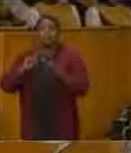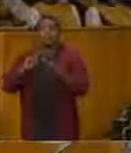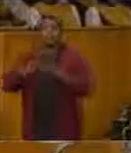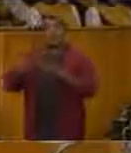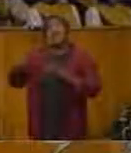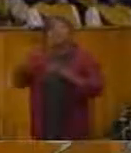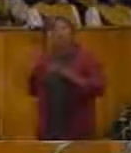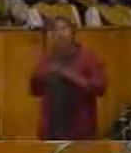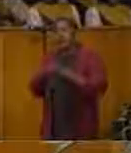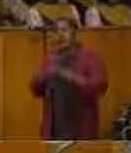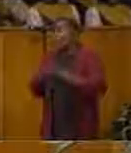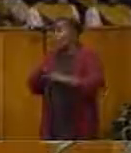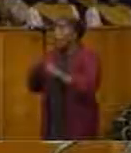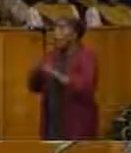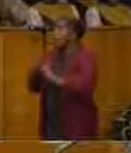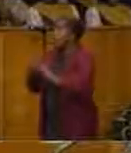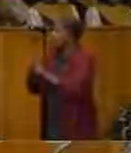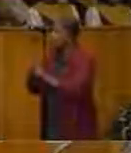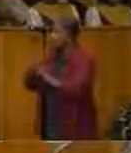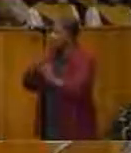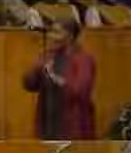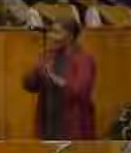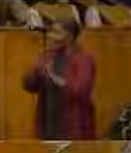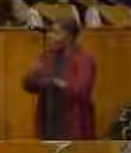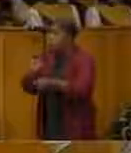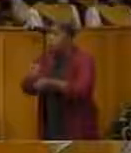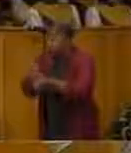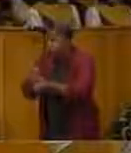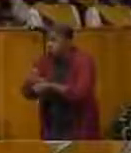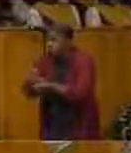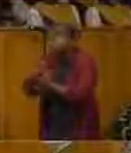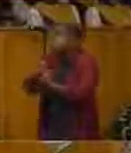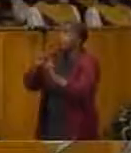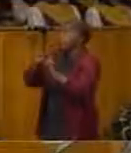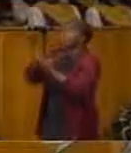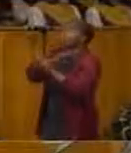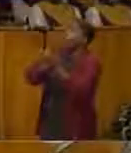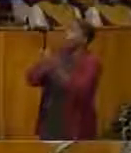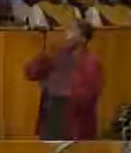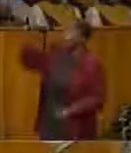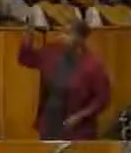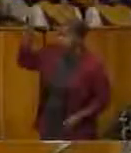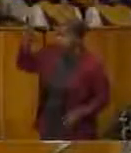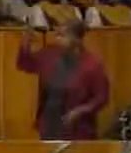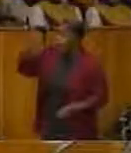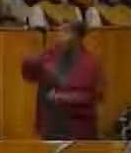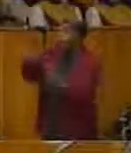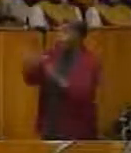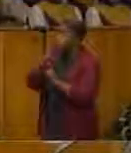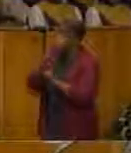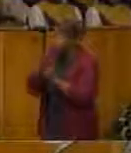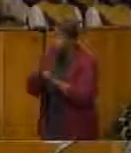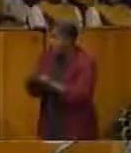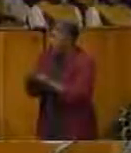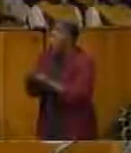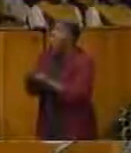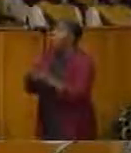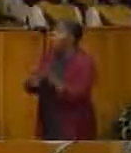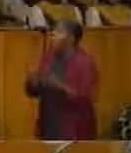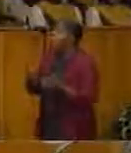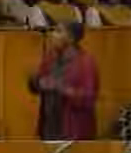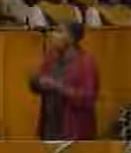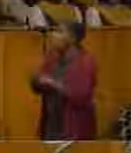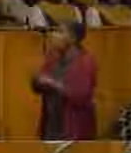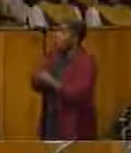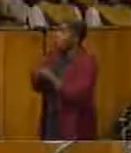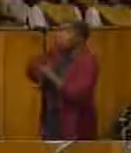And second of all, when you give, you're not giving to the church, you're giving to the Lord. And so when you give, what you in essence are doing is taking what